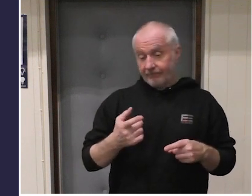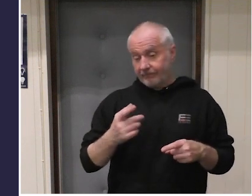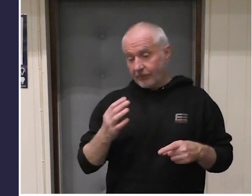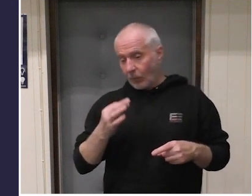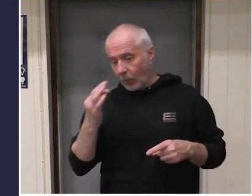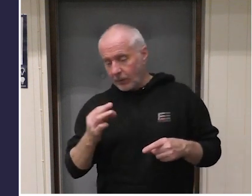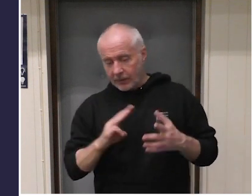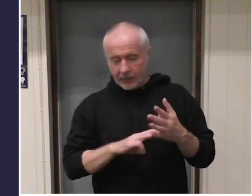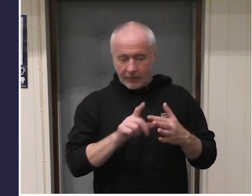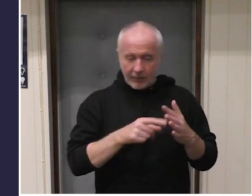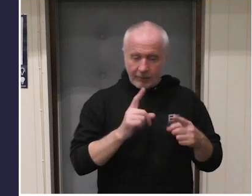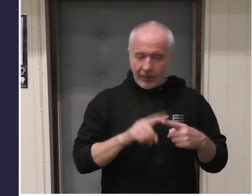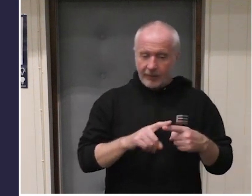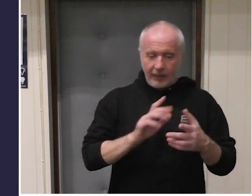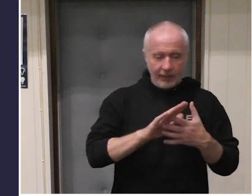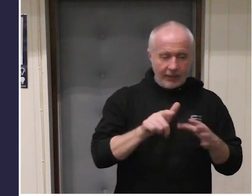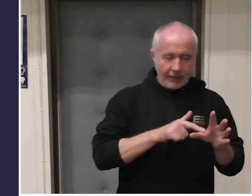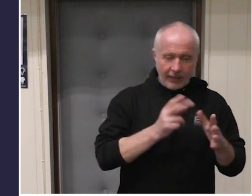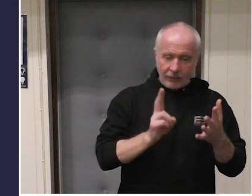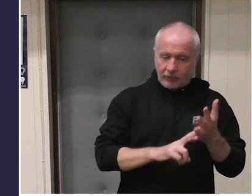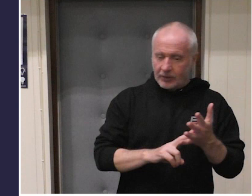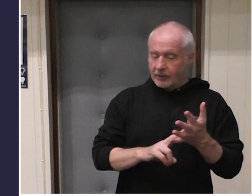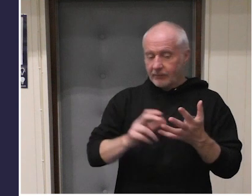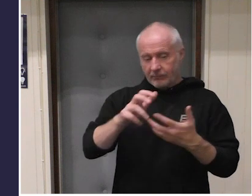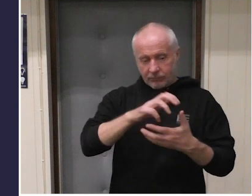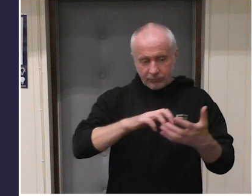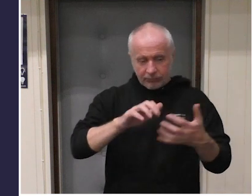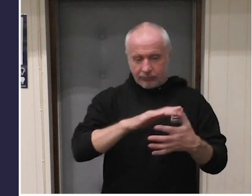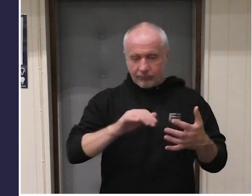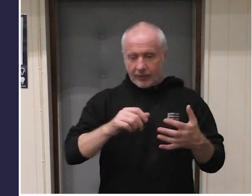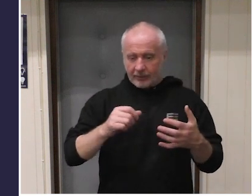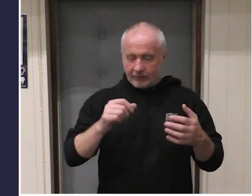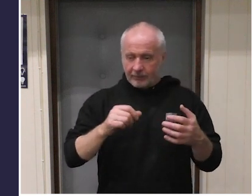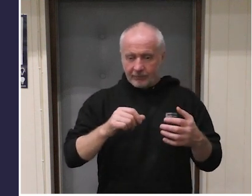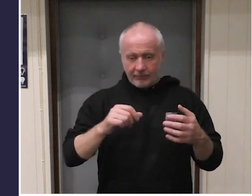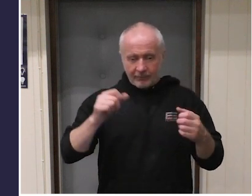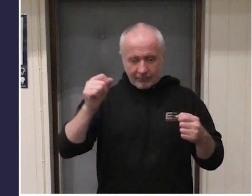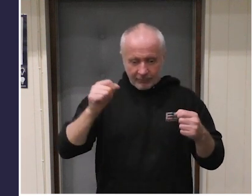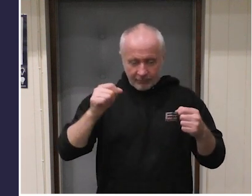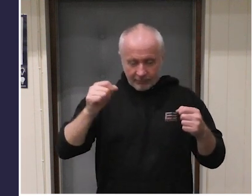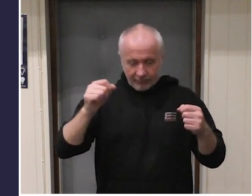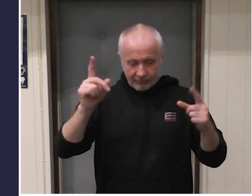water, methane, ammonia and hydrogen, and essentially put sparks across these